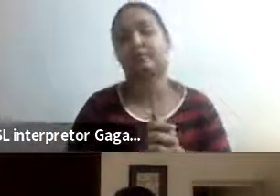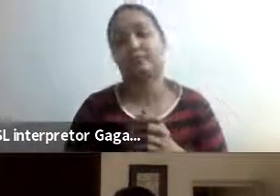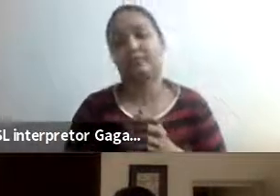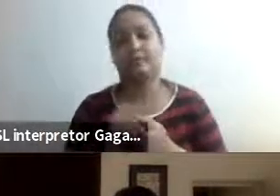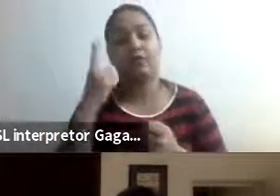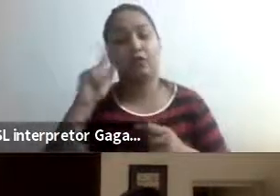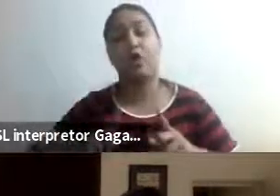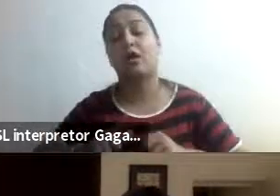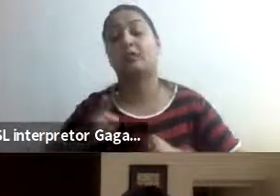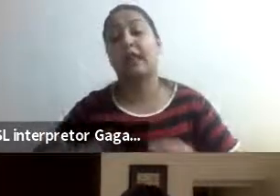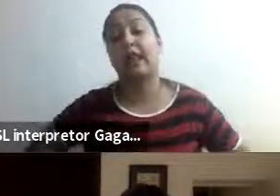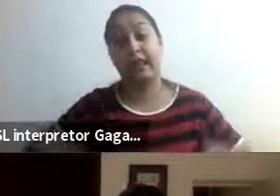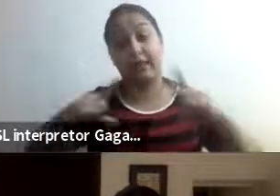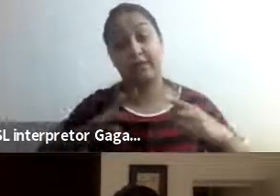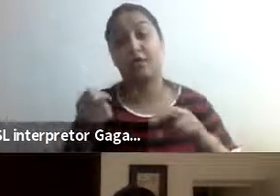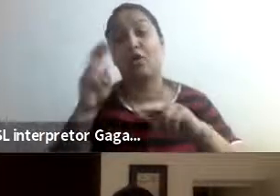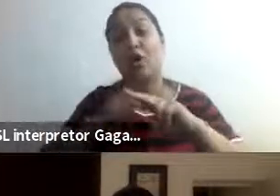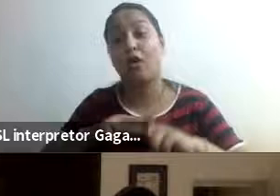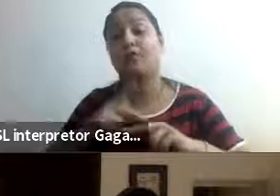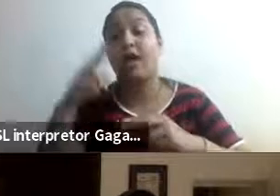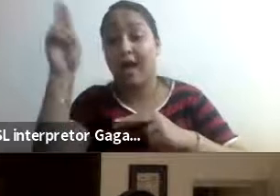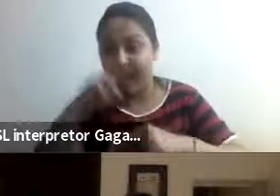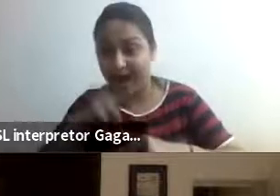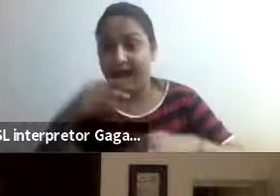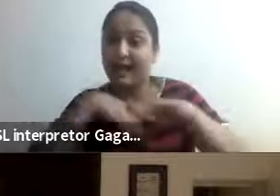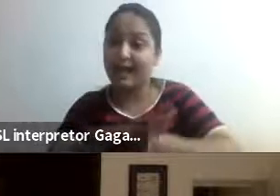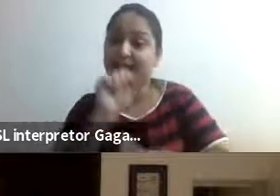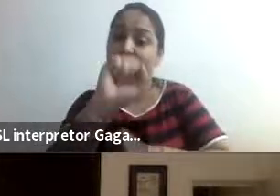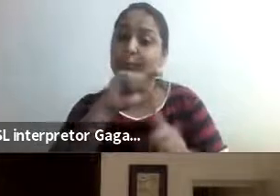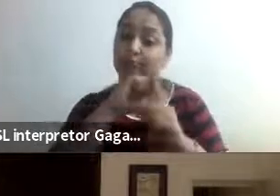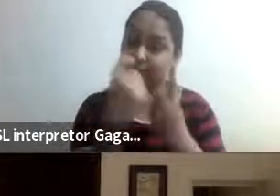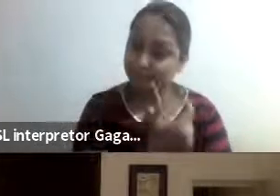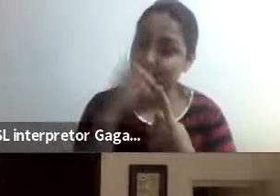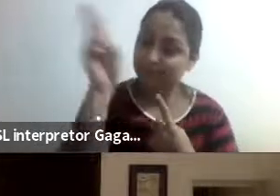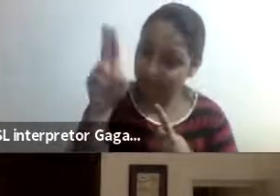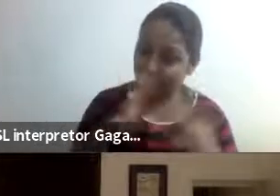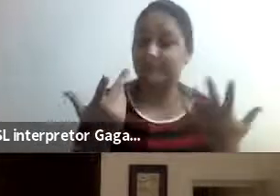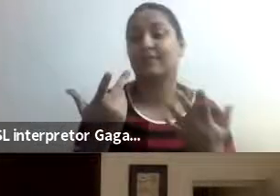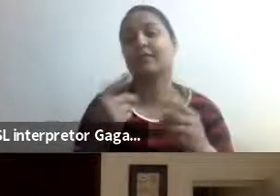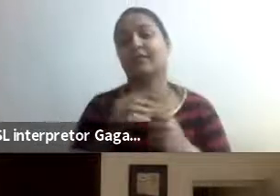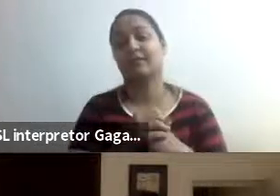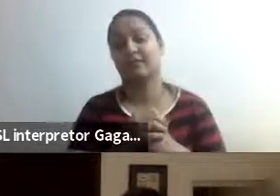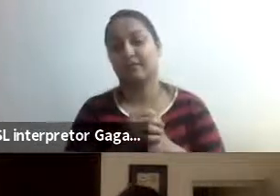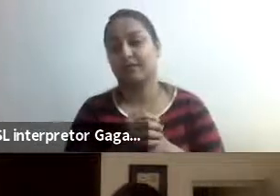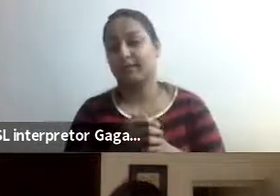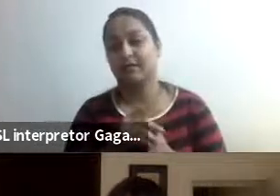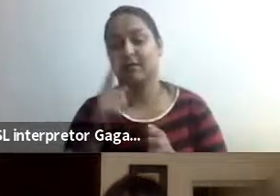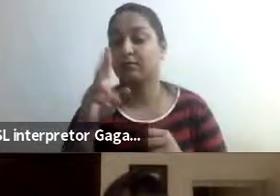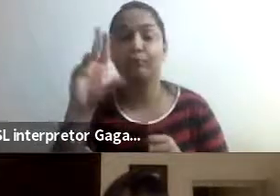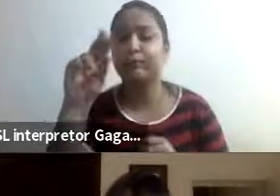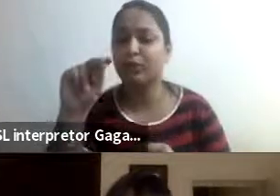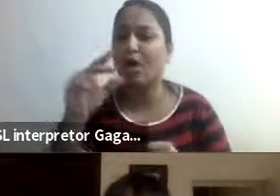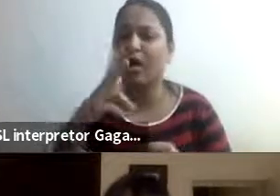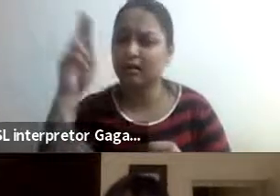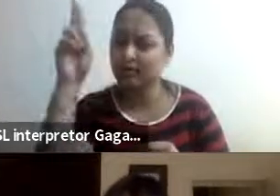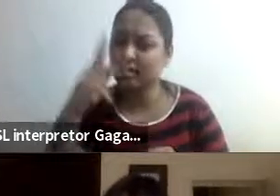living traditions, traditions of art that already existed but were looked at more as ritualistic or functional and not really as art.